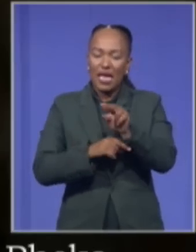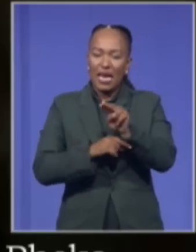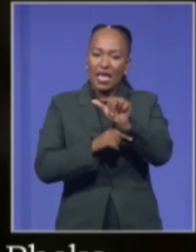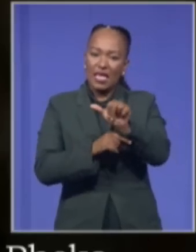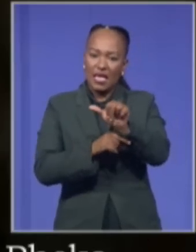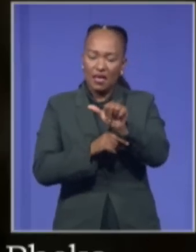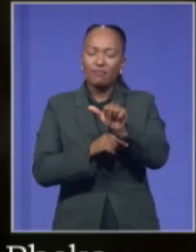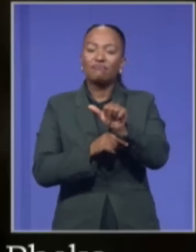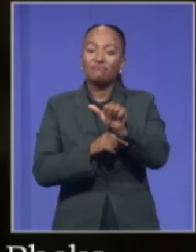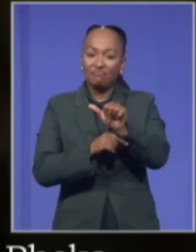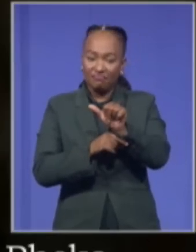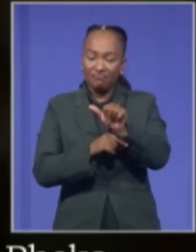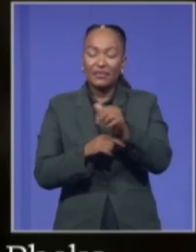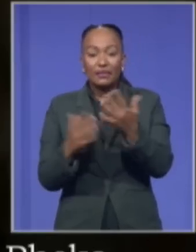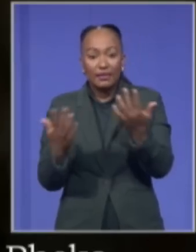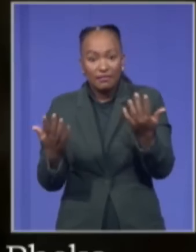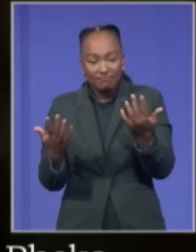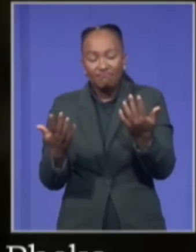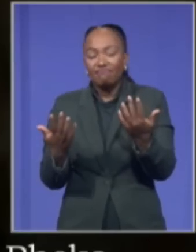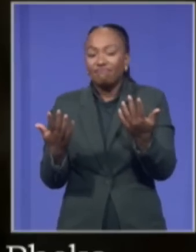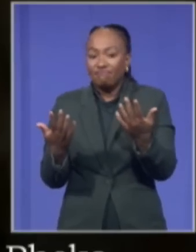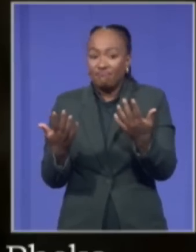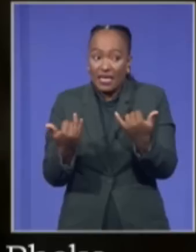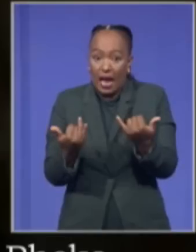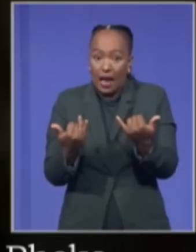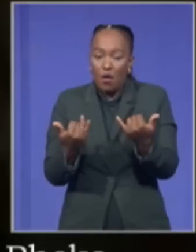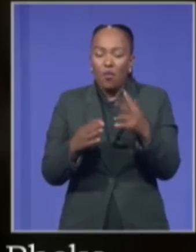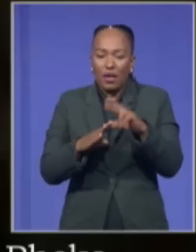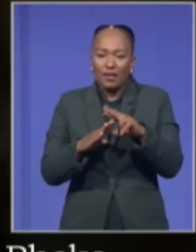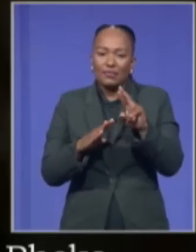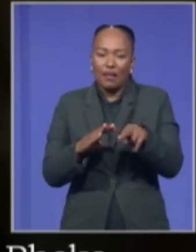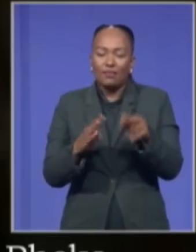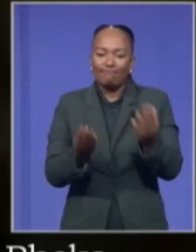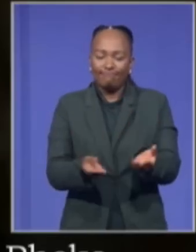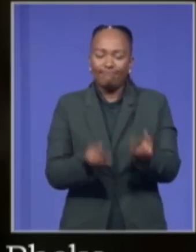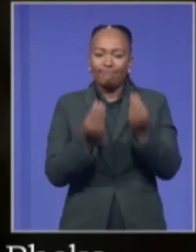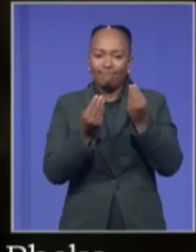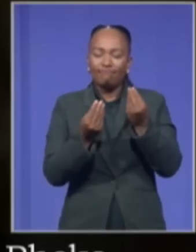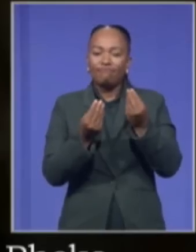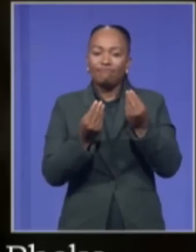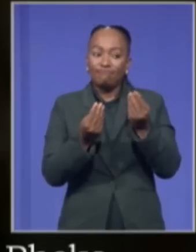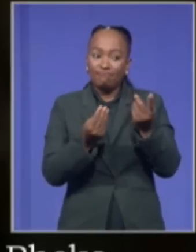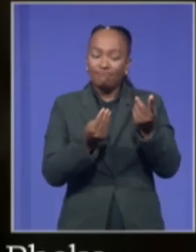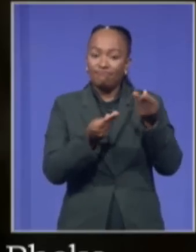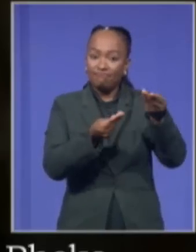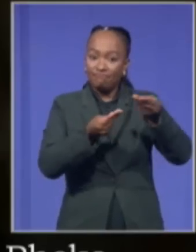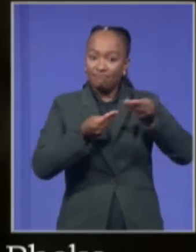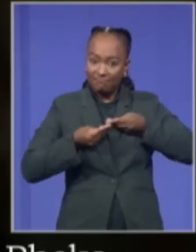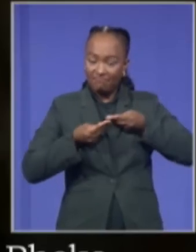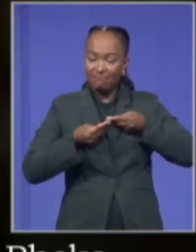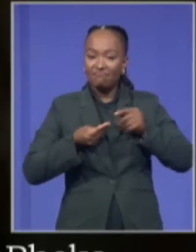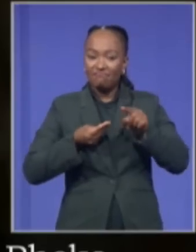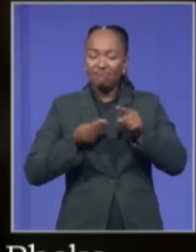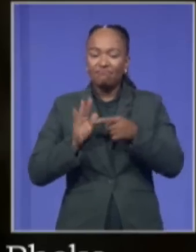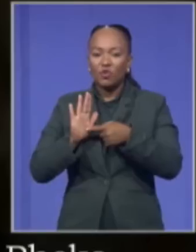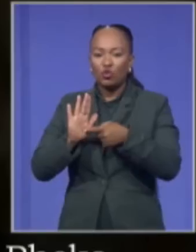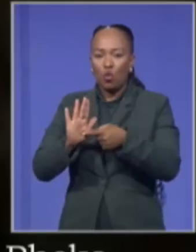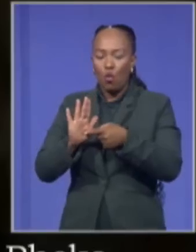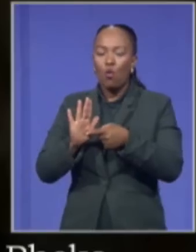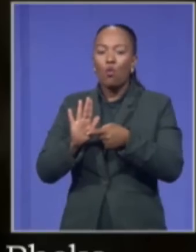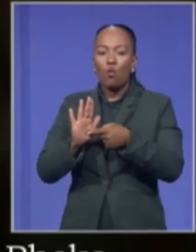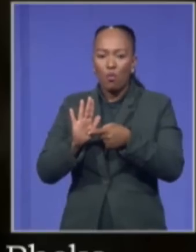DNA mme ngwana mme ke yona mo e le gore re teng ngwana jwale tsena re ile ga fumana sephetho sa tsona mme se supa gore ka nnete